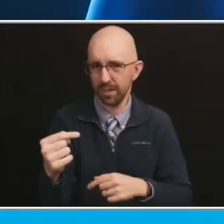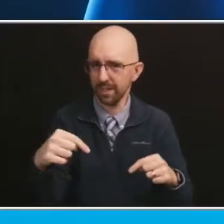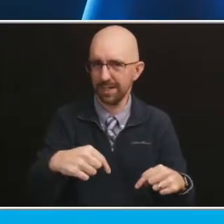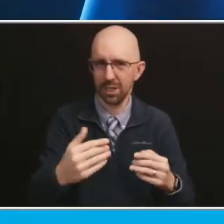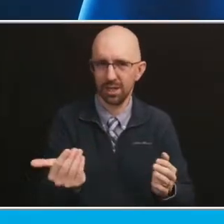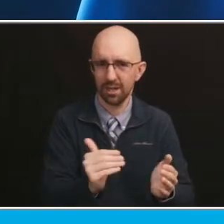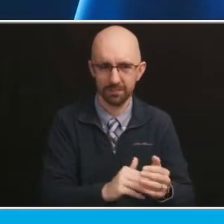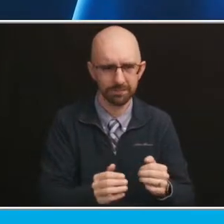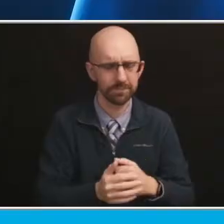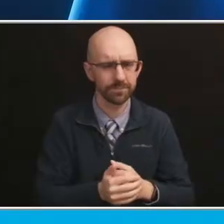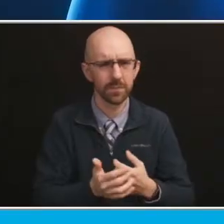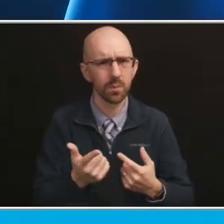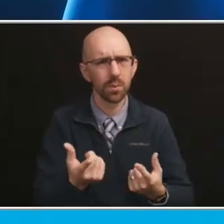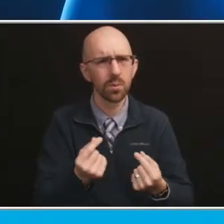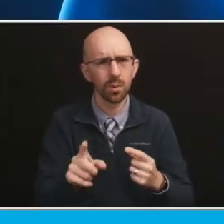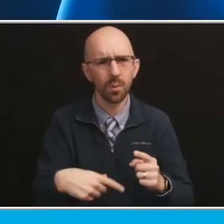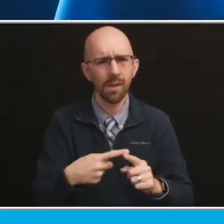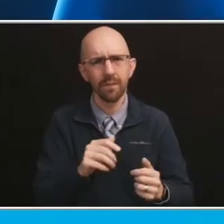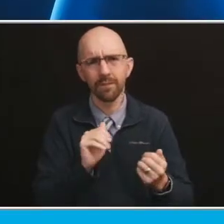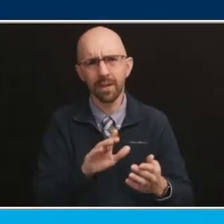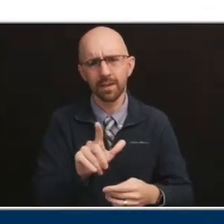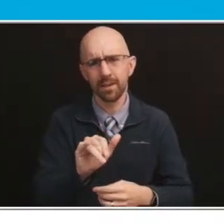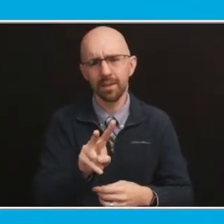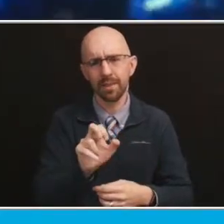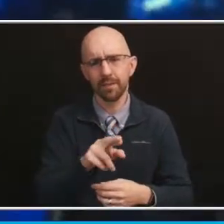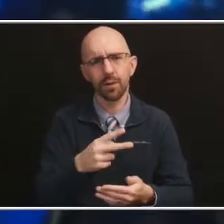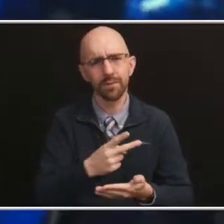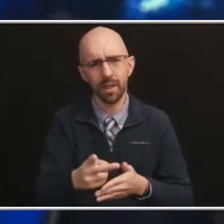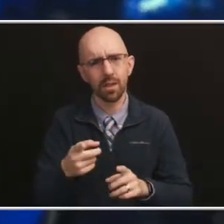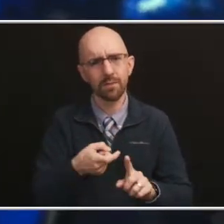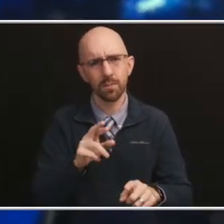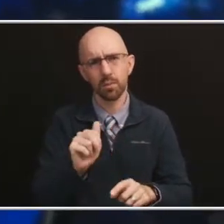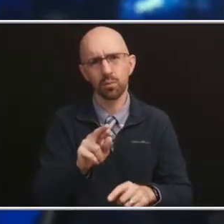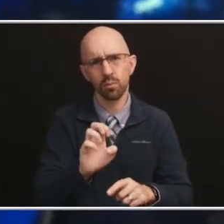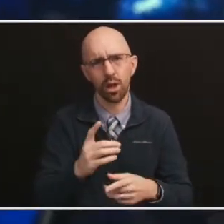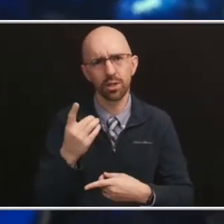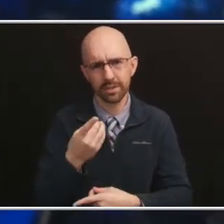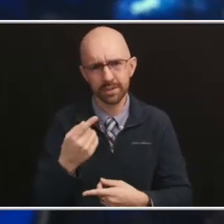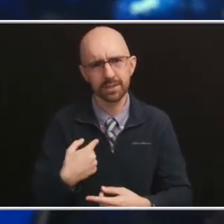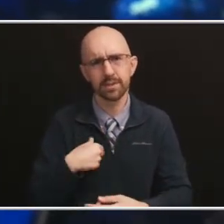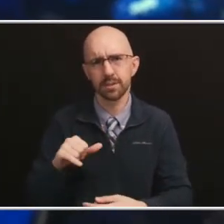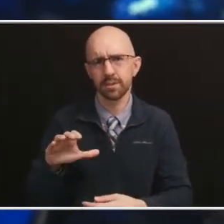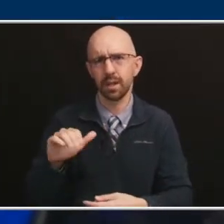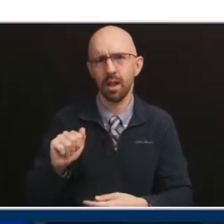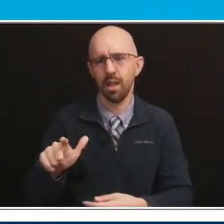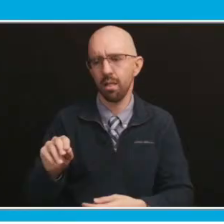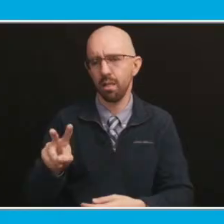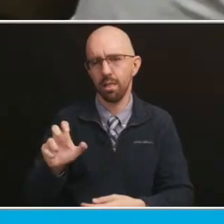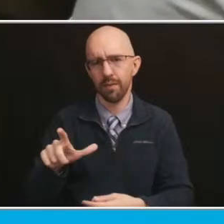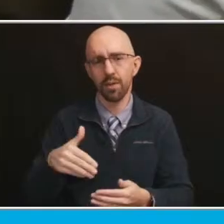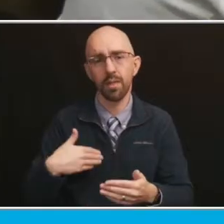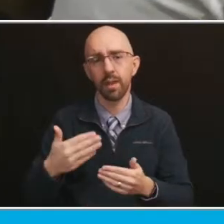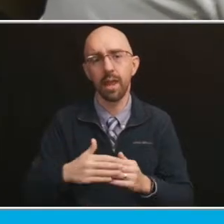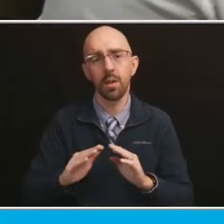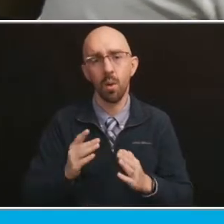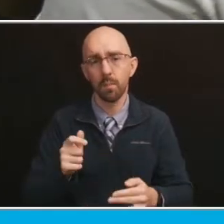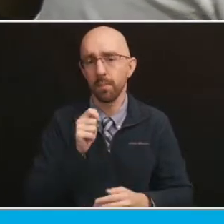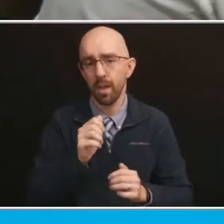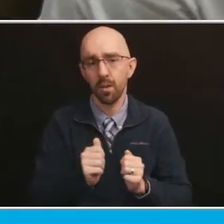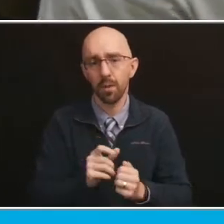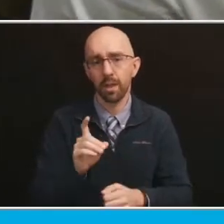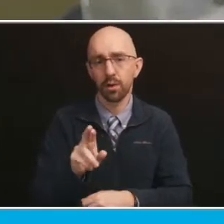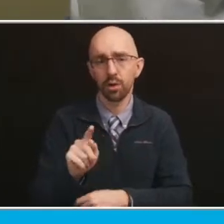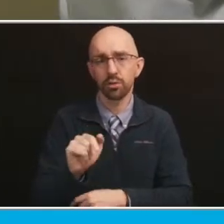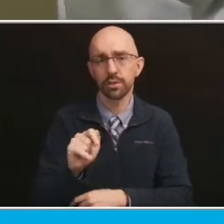What do you do when facing liver failure from a rare disease? I'm Jessica Lovell on the next Open Mics with Dr. Stites. Christina Schadegg